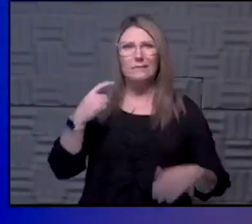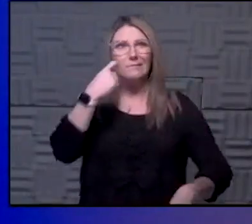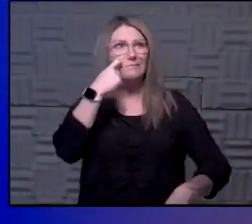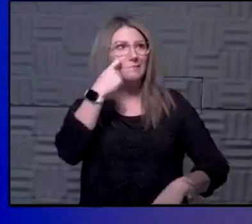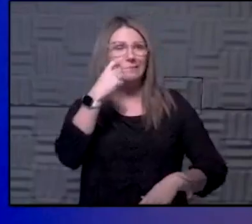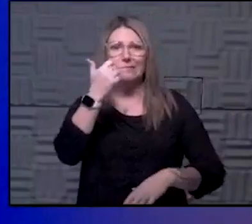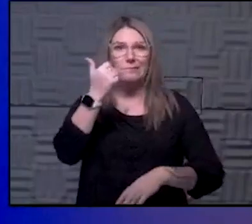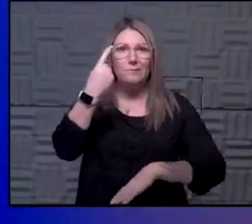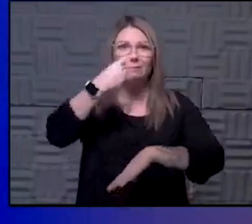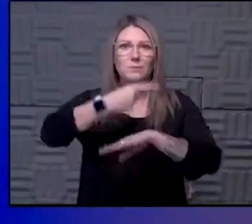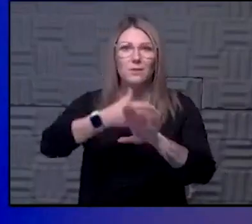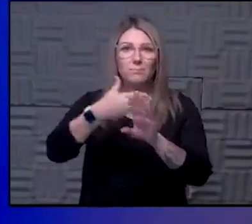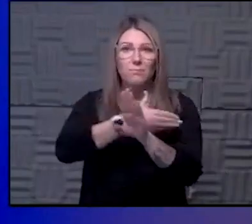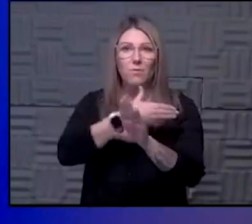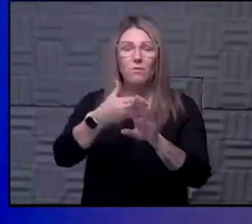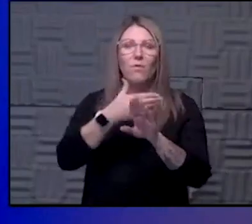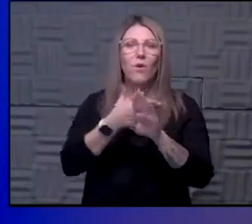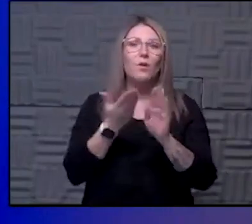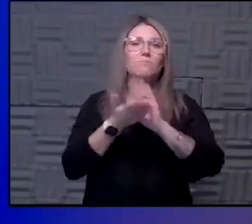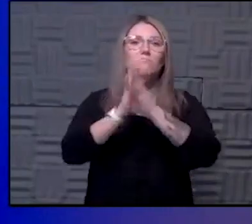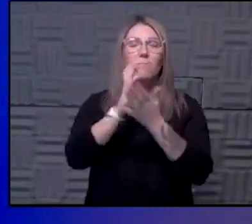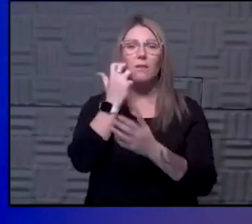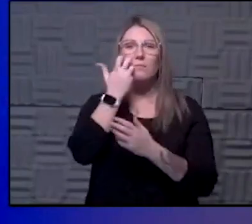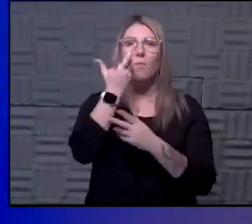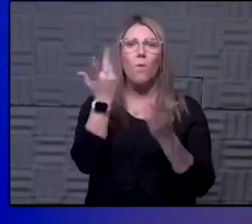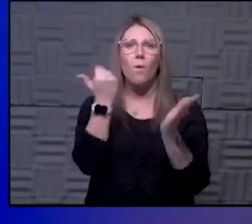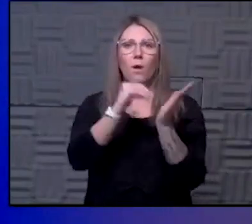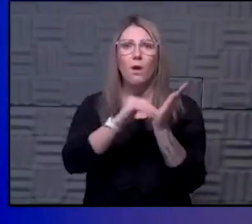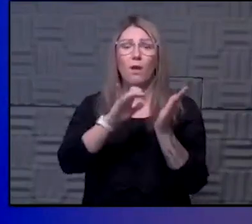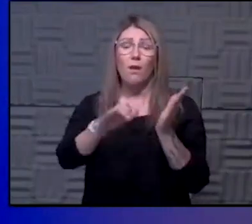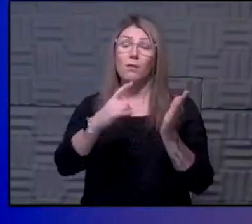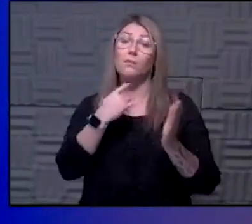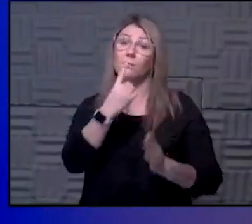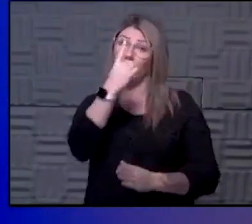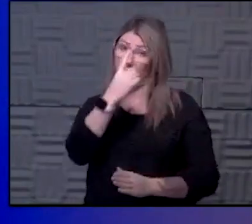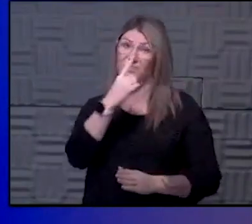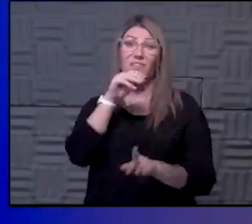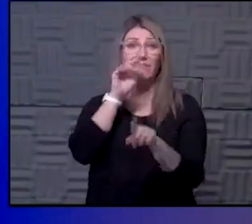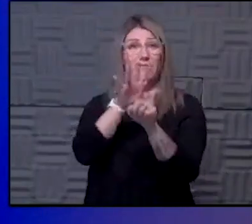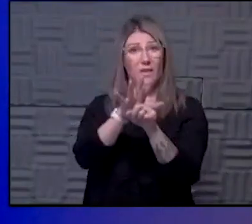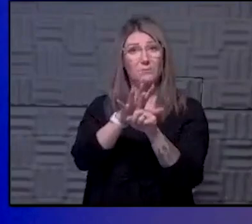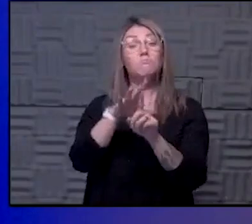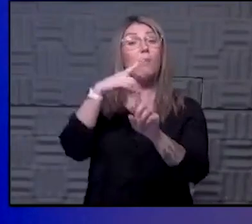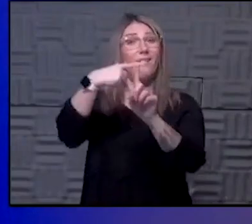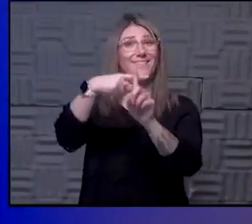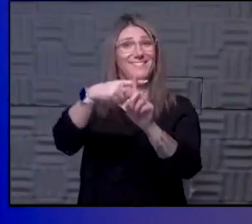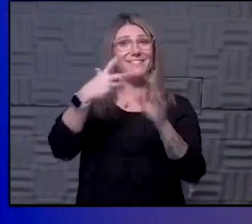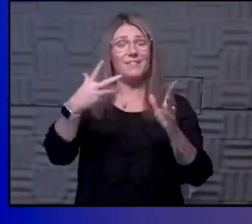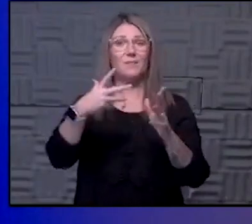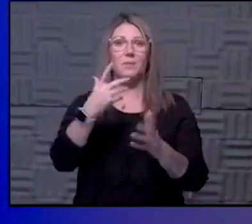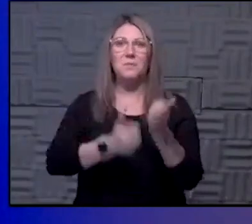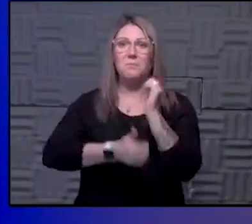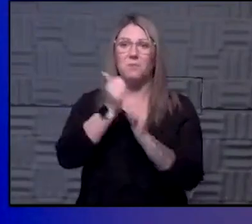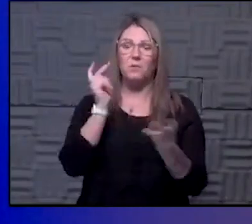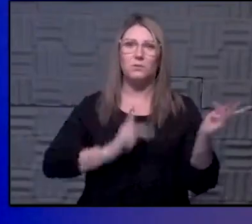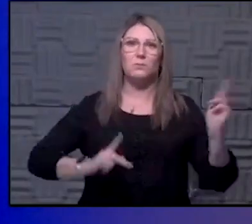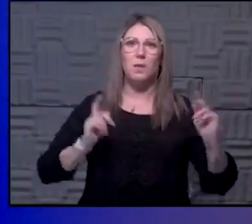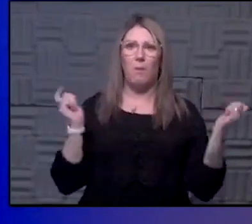you know, 10 days before it really started to get a little bit warmer, I think that has had an effect. And I think most people were bundled up